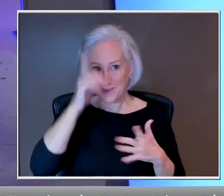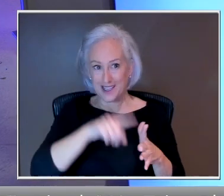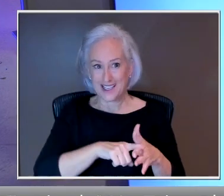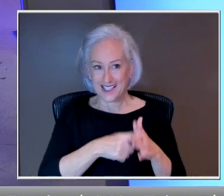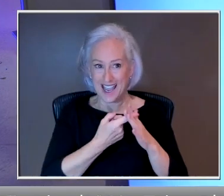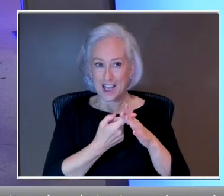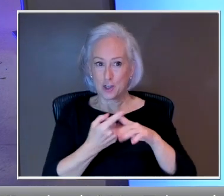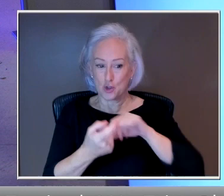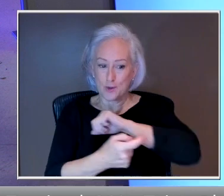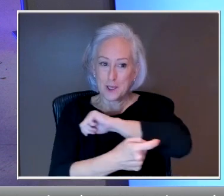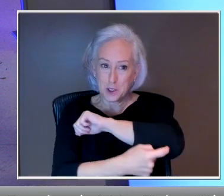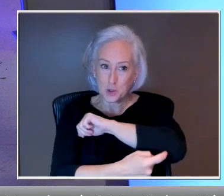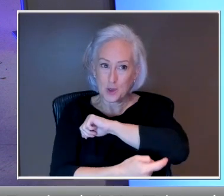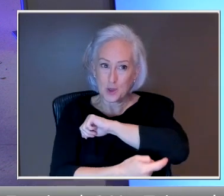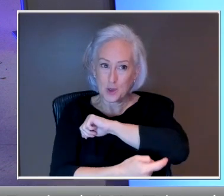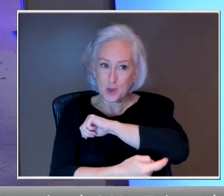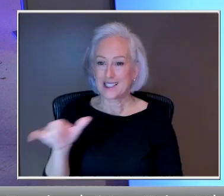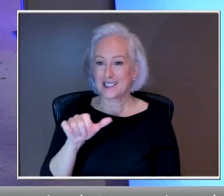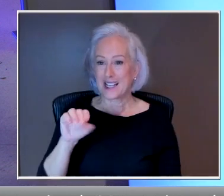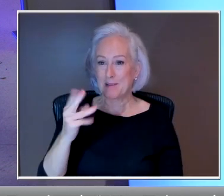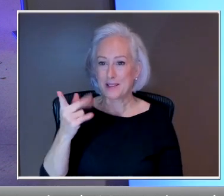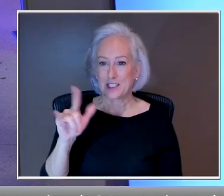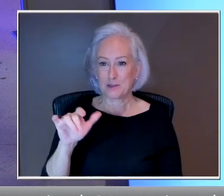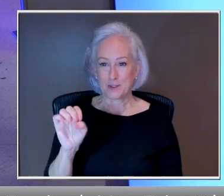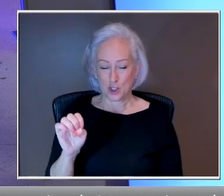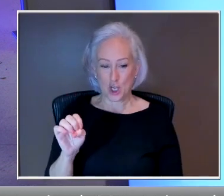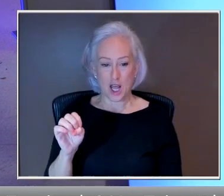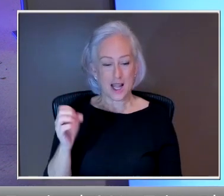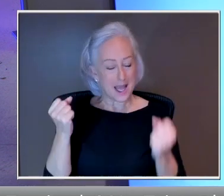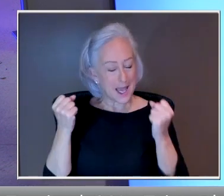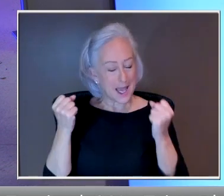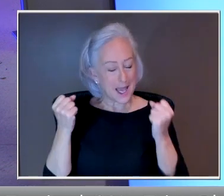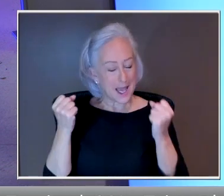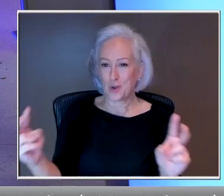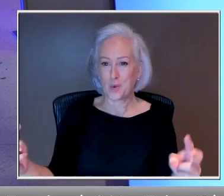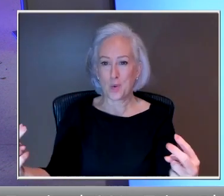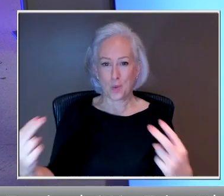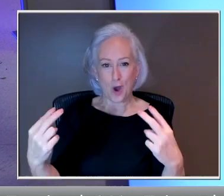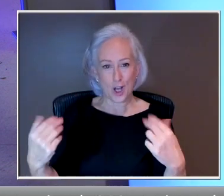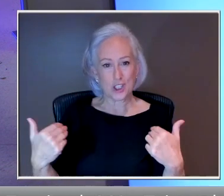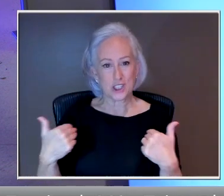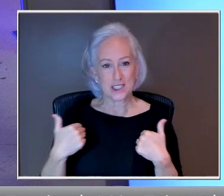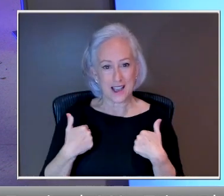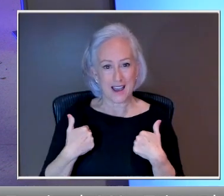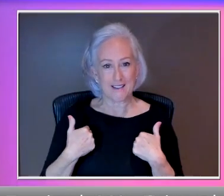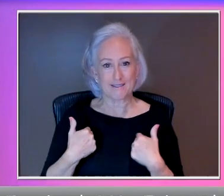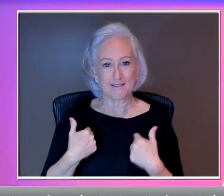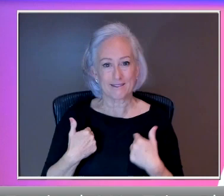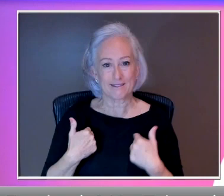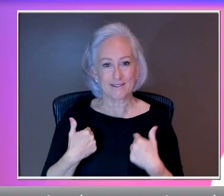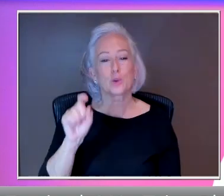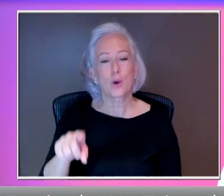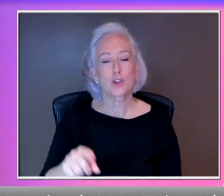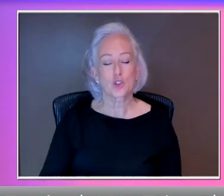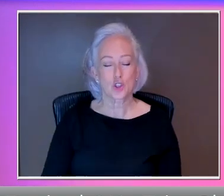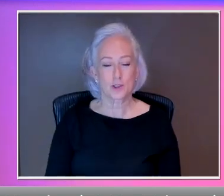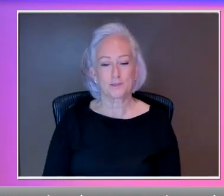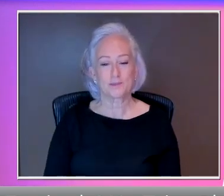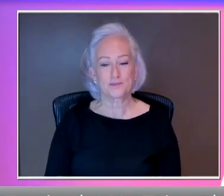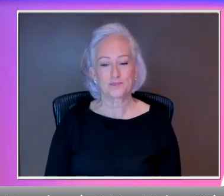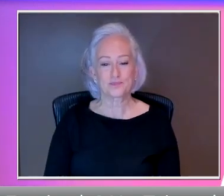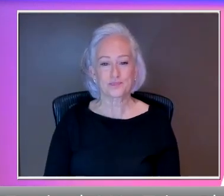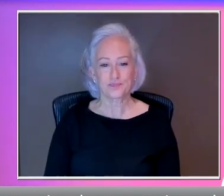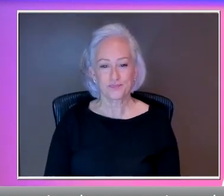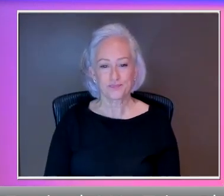or so many people watching have had broken hearts. That is an excellent question. So, it's broken heart syndrome